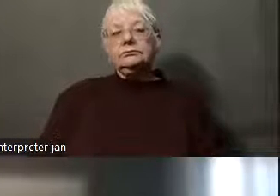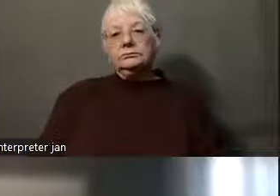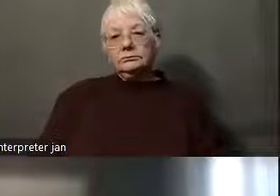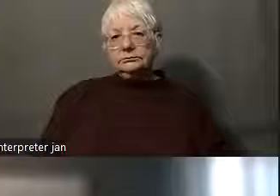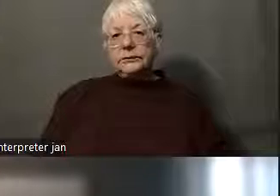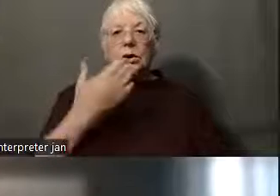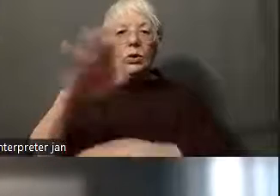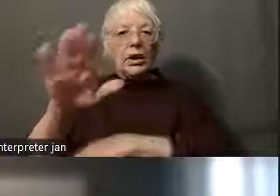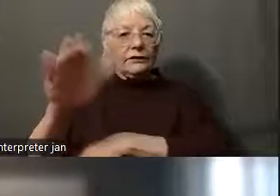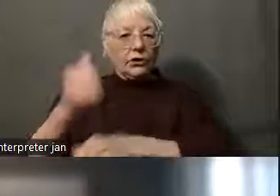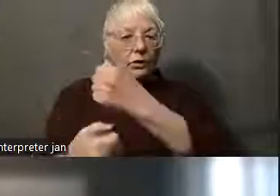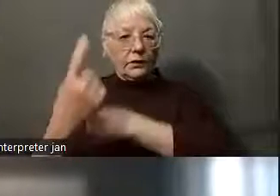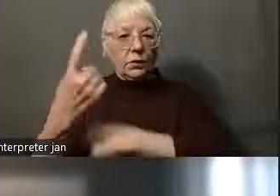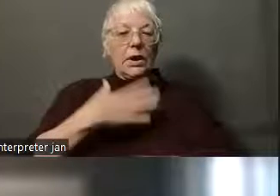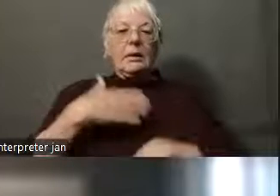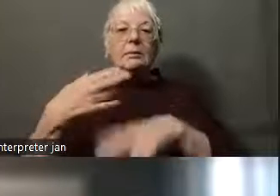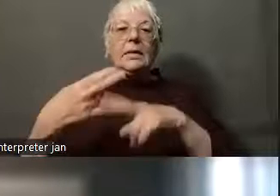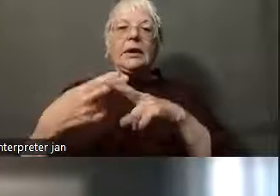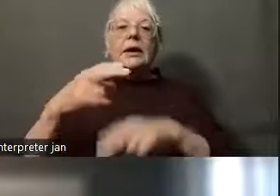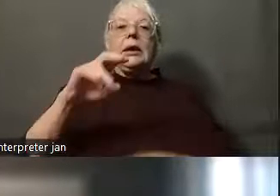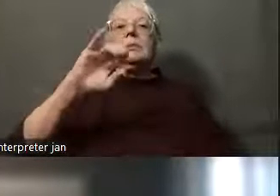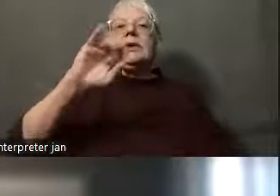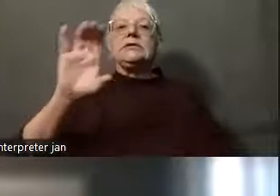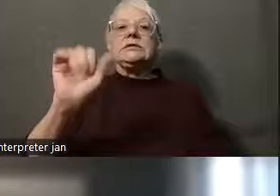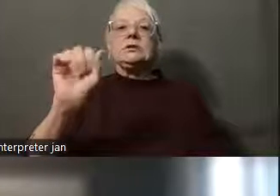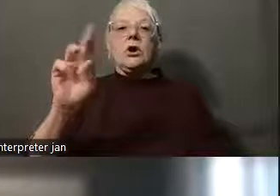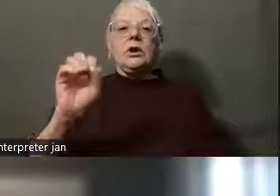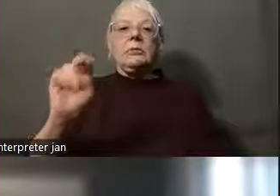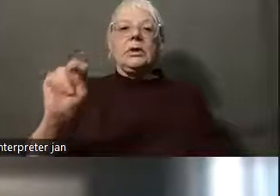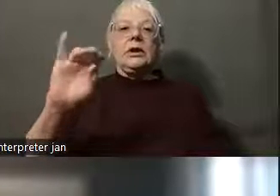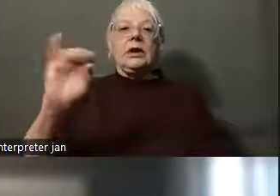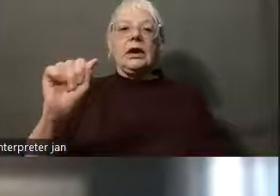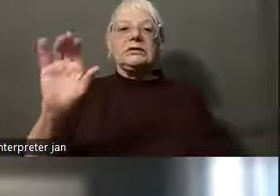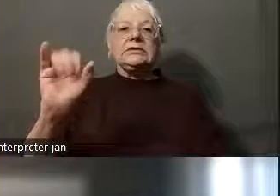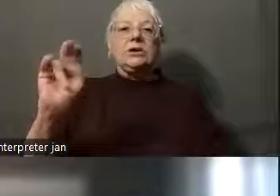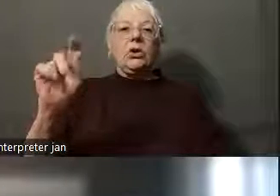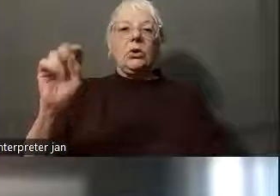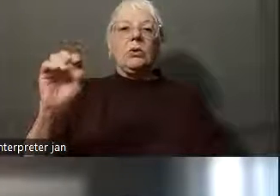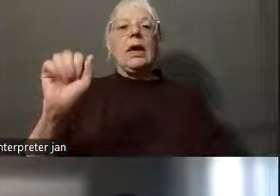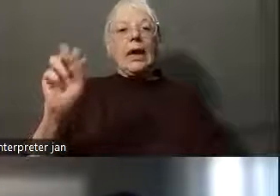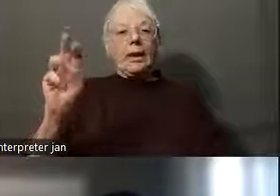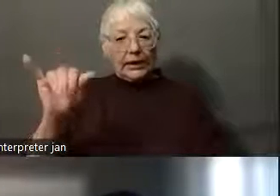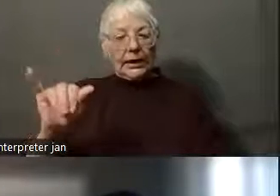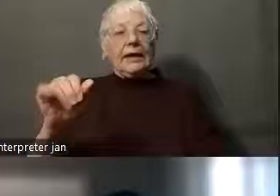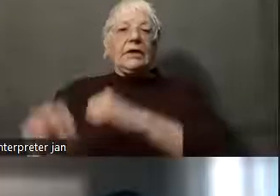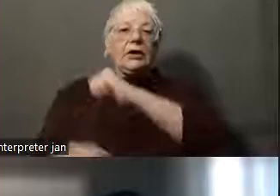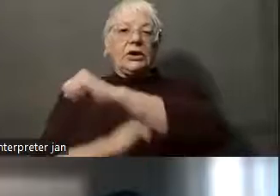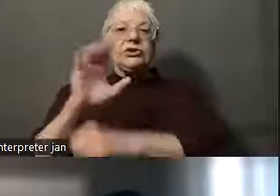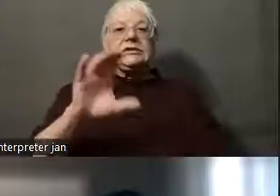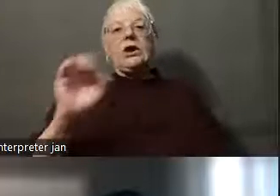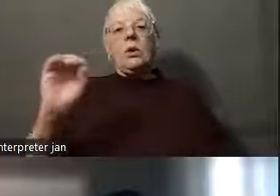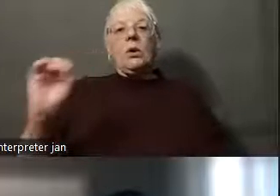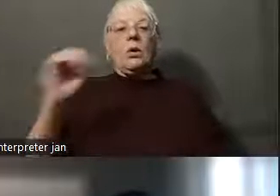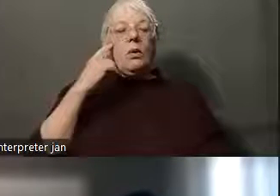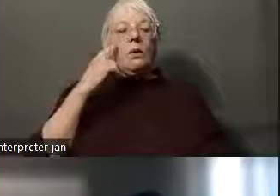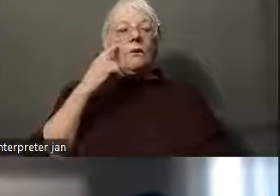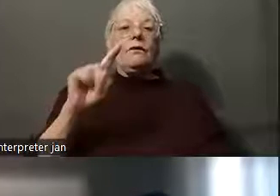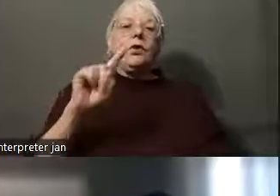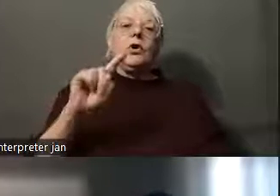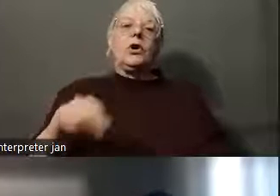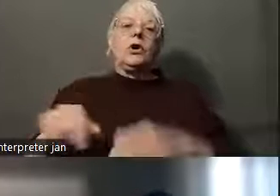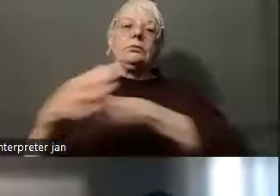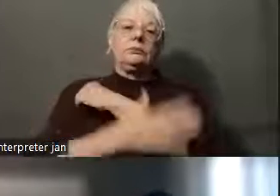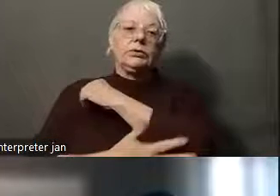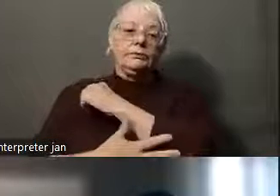Good afternoon, everyone. My name is Carmen Jacinto. I'm with Amity Foundation. I am the COO for Amity Community-Based Programs. Thank